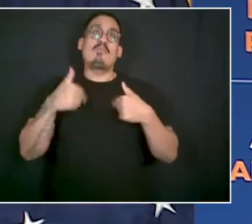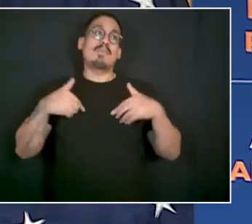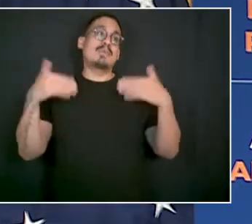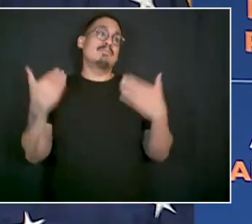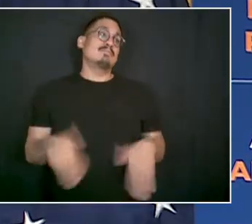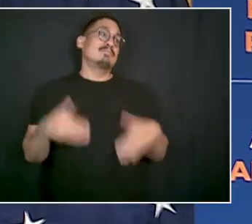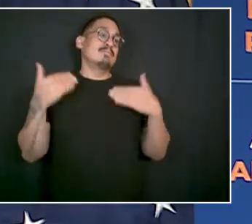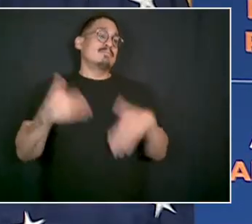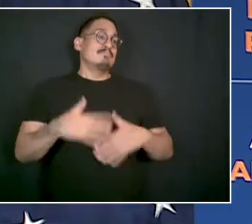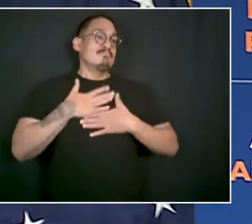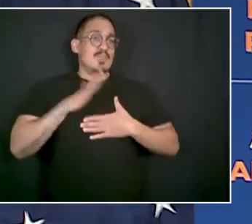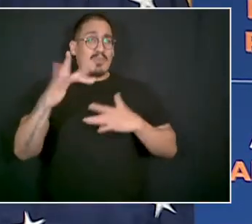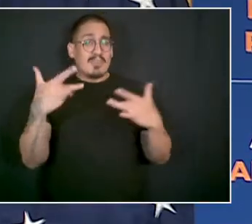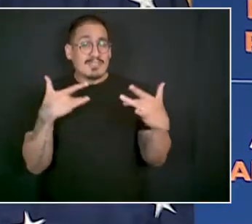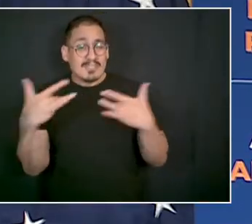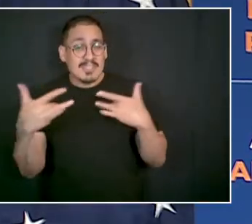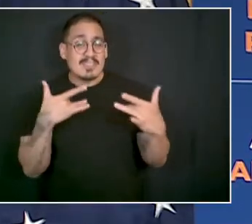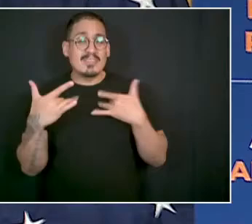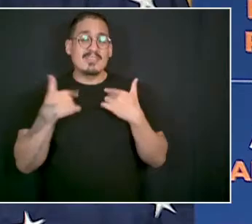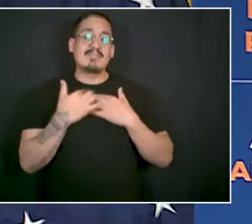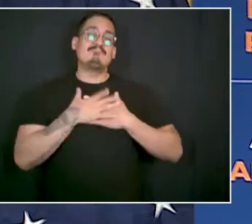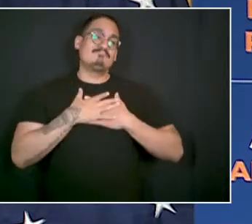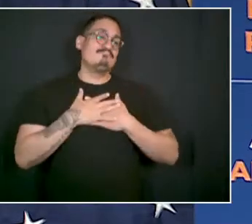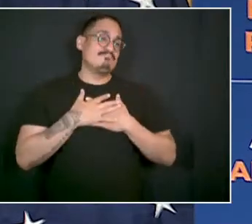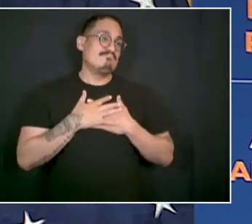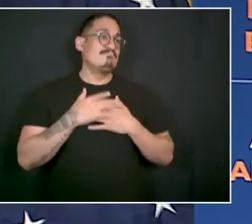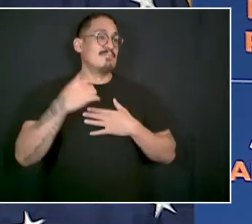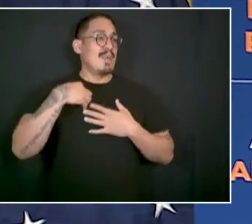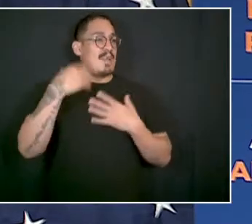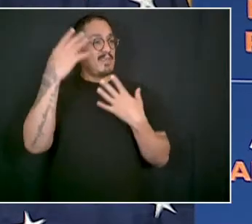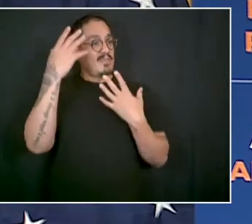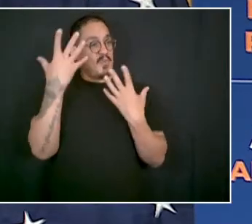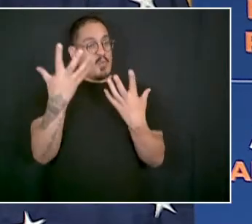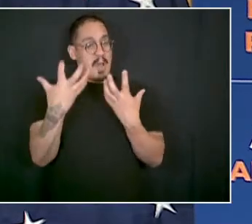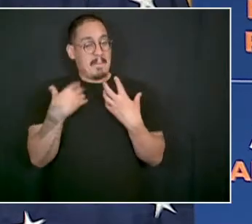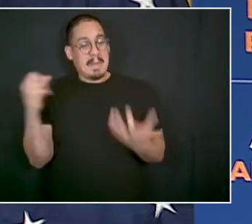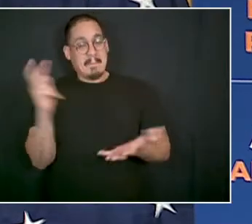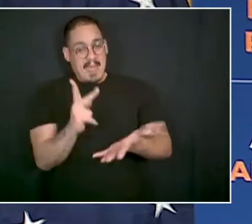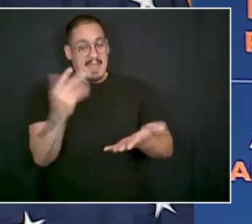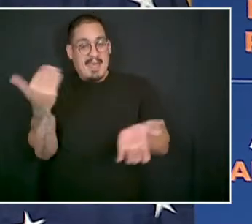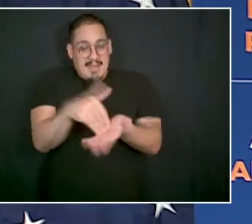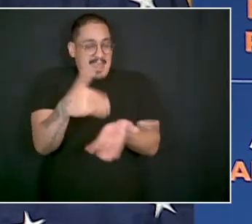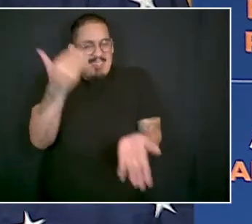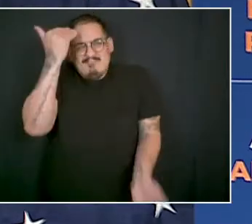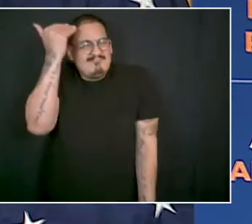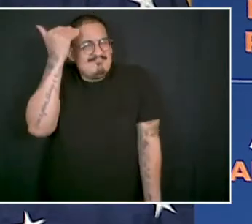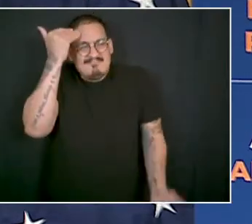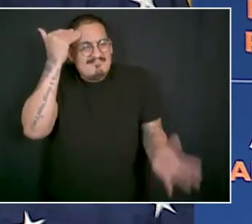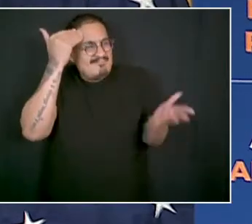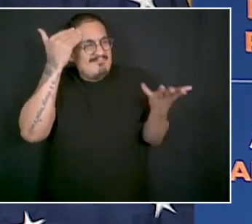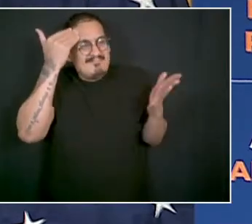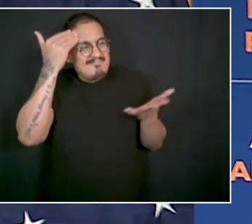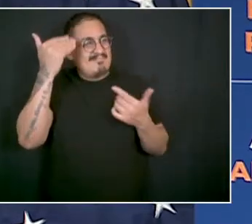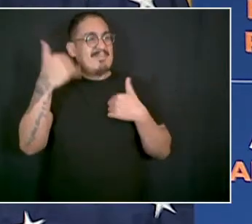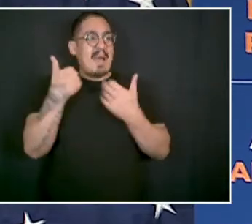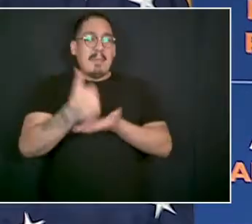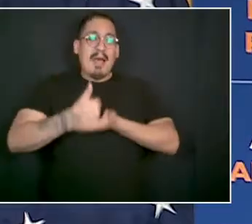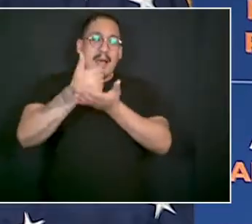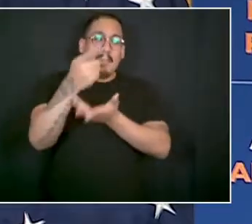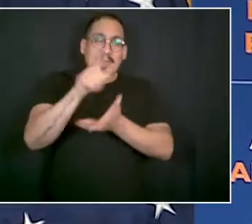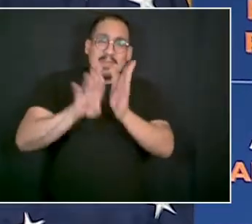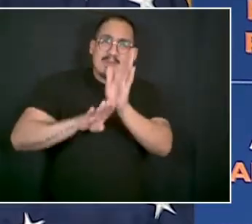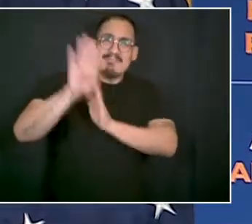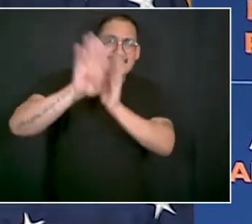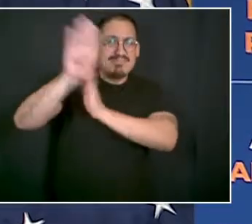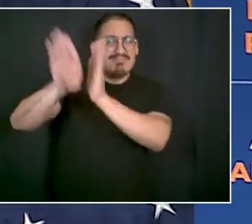back. And I know I'm making a lot of your careers. You're getting a lot of clicks from me. I know the rest of those guys are so boring that